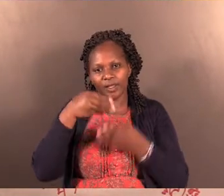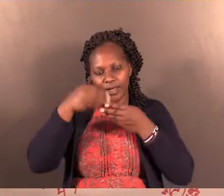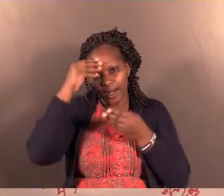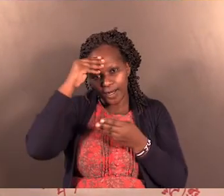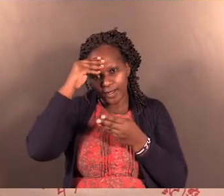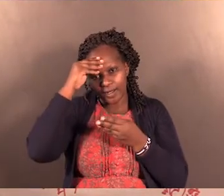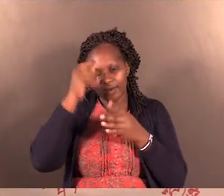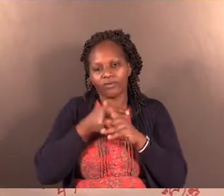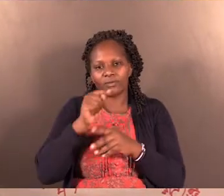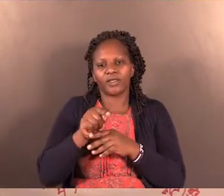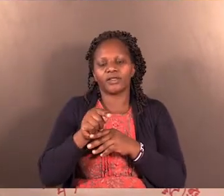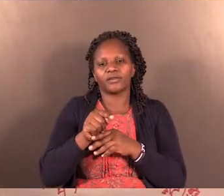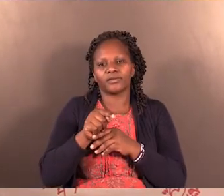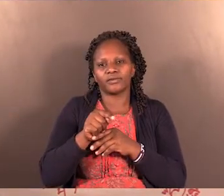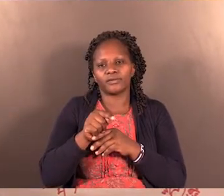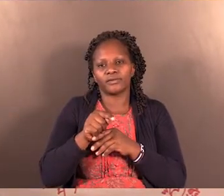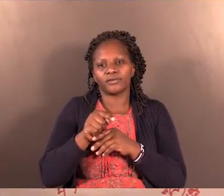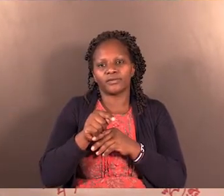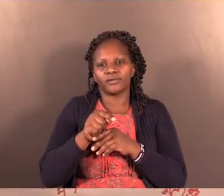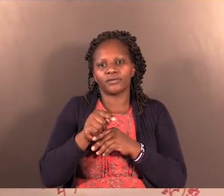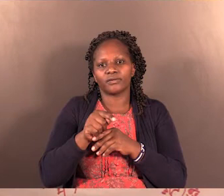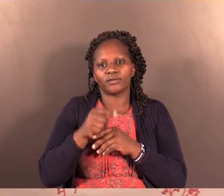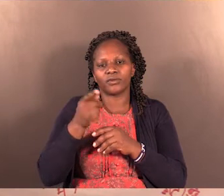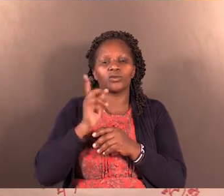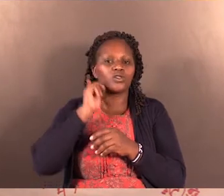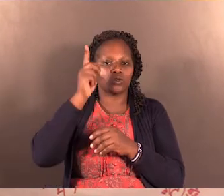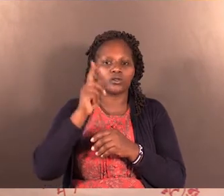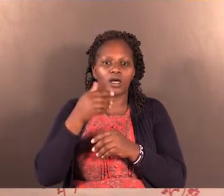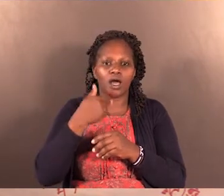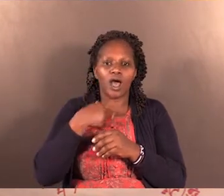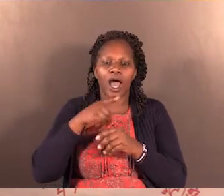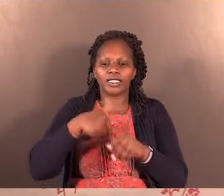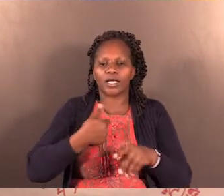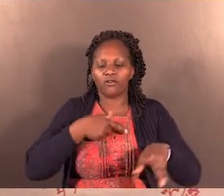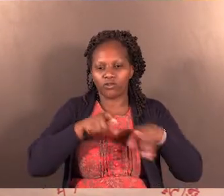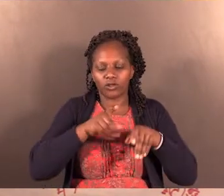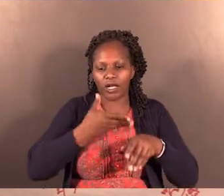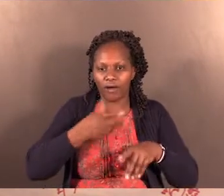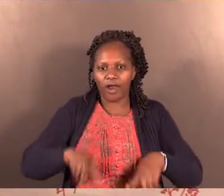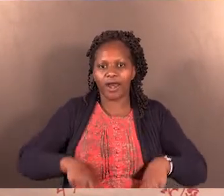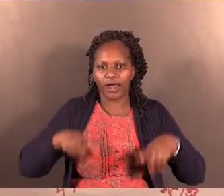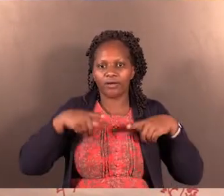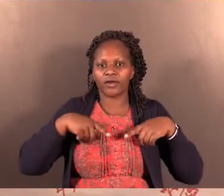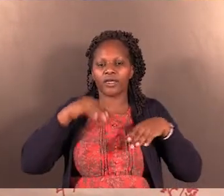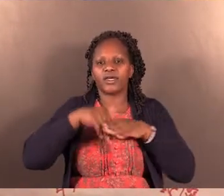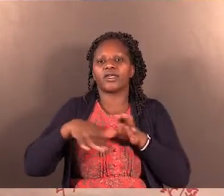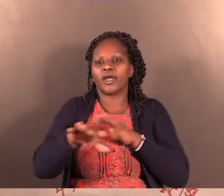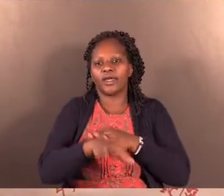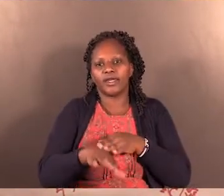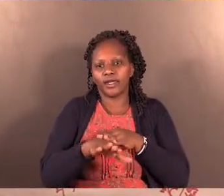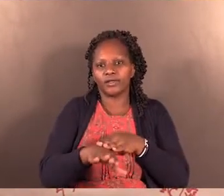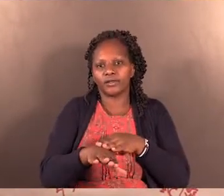the lesson we learn from this today is that we are supposed to have self-control in our lives, in